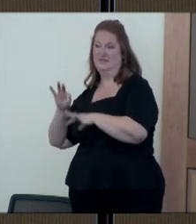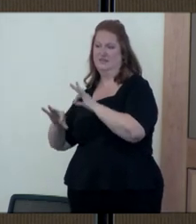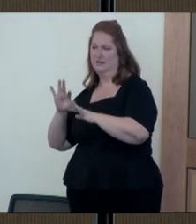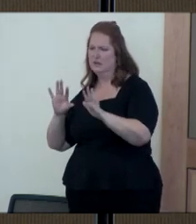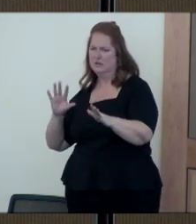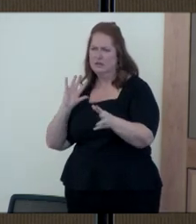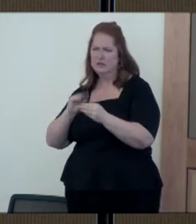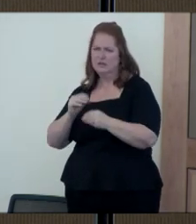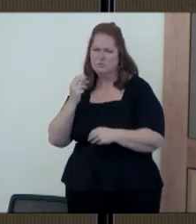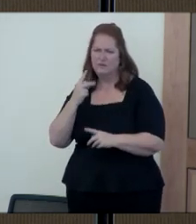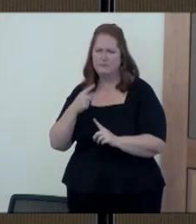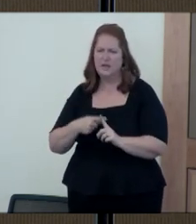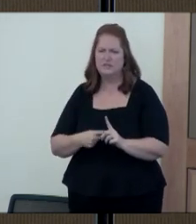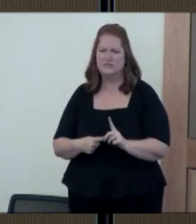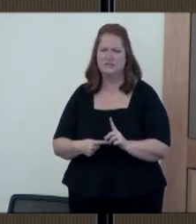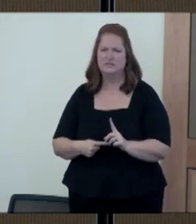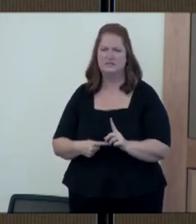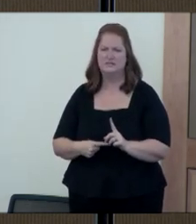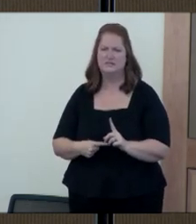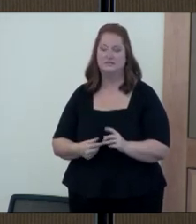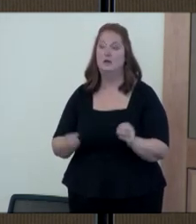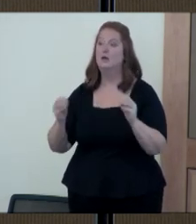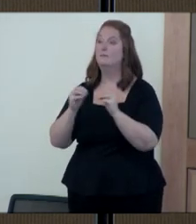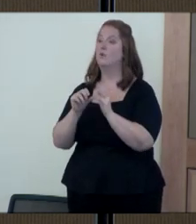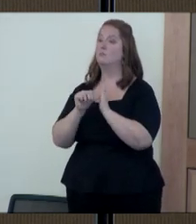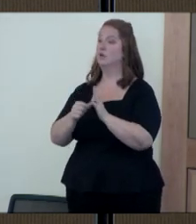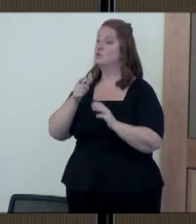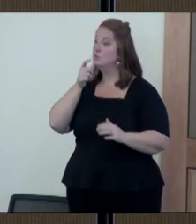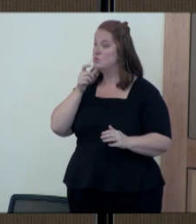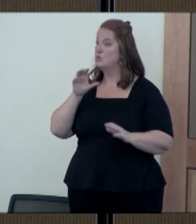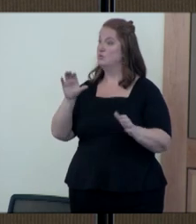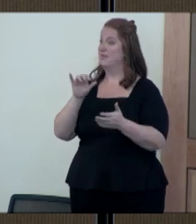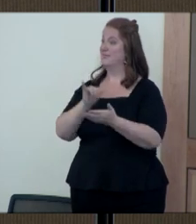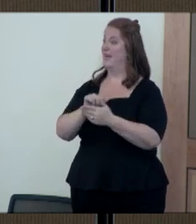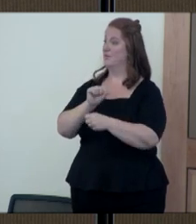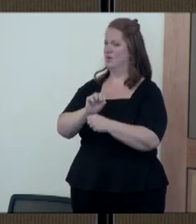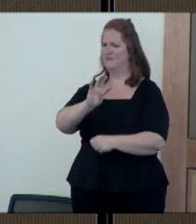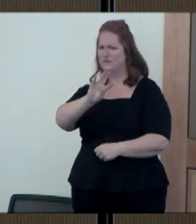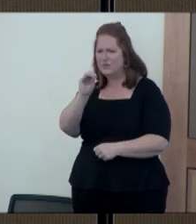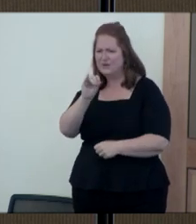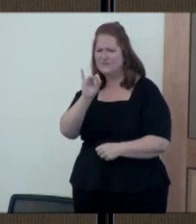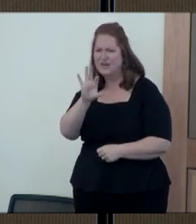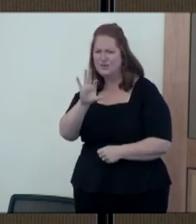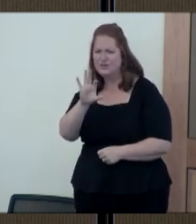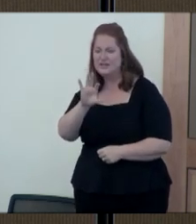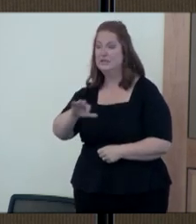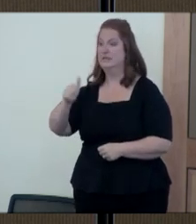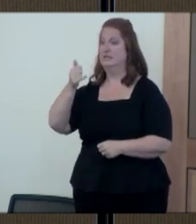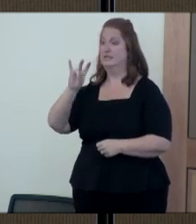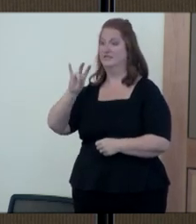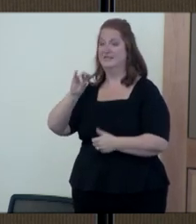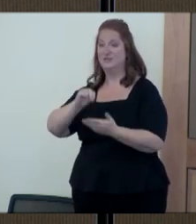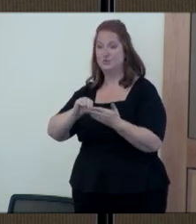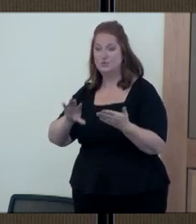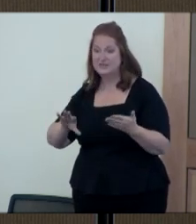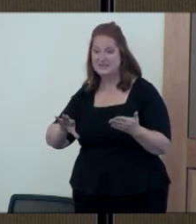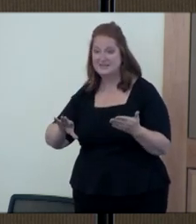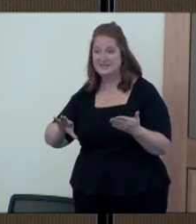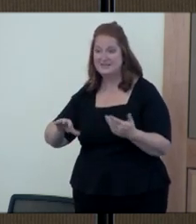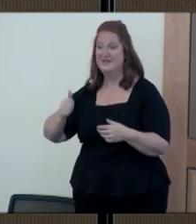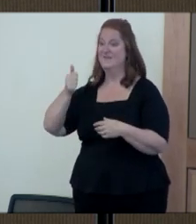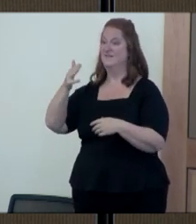months. Even more impressive is who's doing the work. 40 faculty members, 17 students,